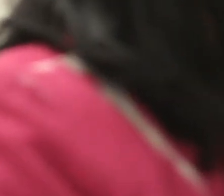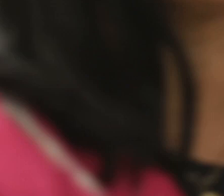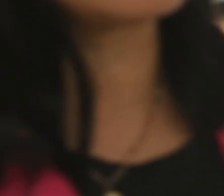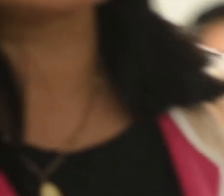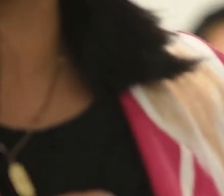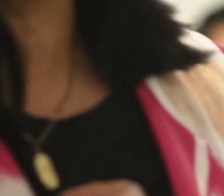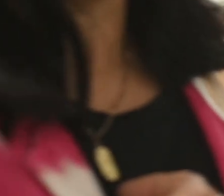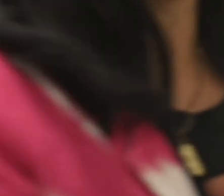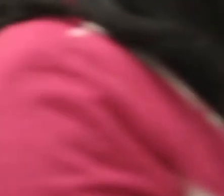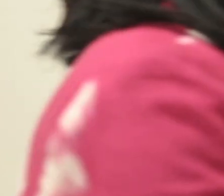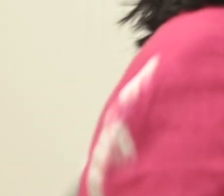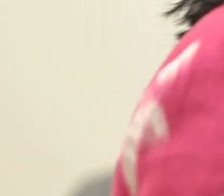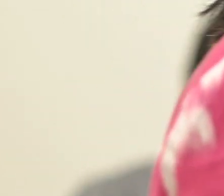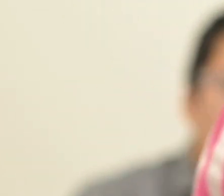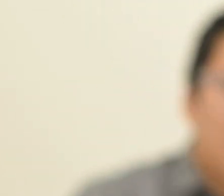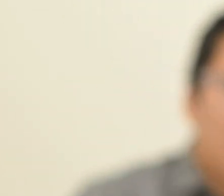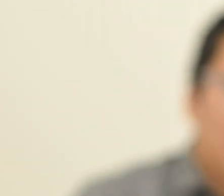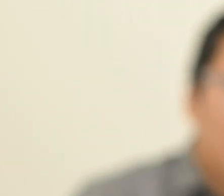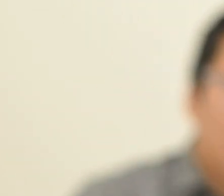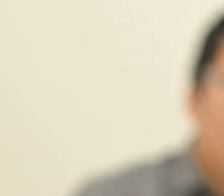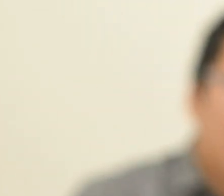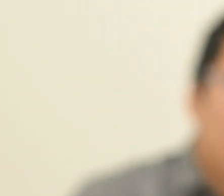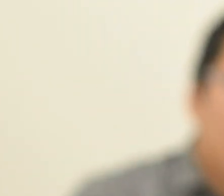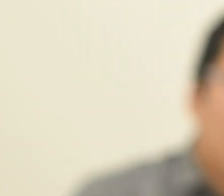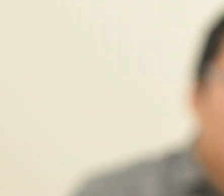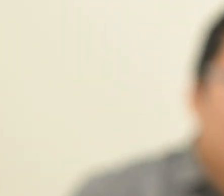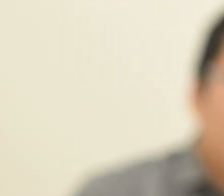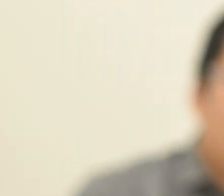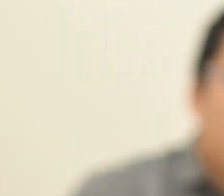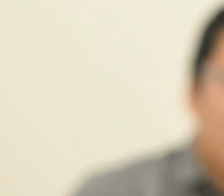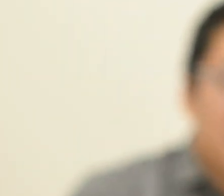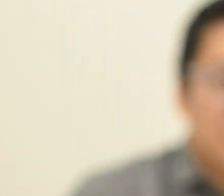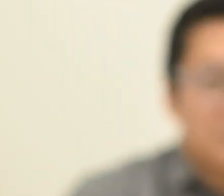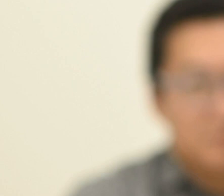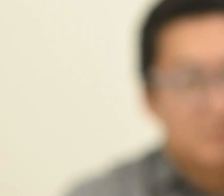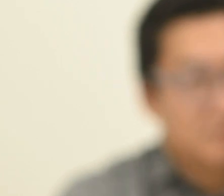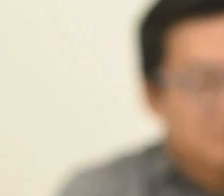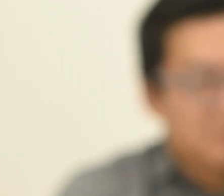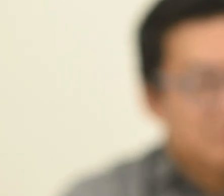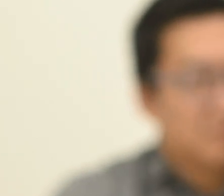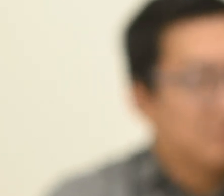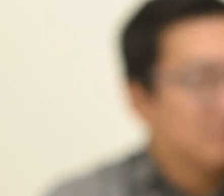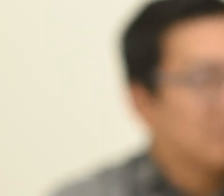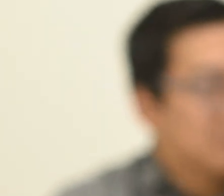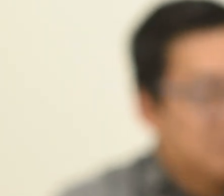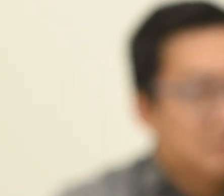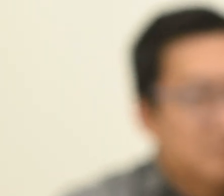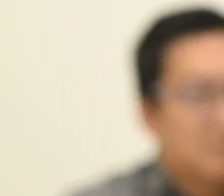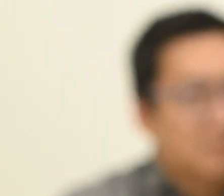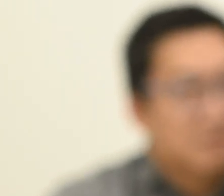certain skill sets to an organization, and how, does the organization also see itself in that way, right? That's where there's a sweet